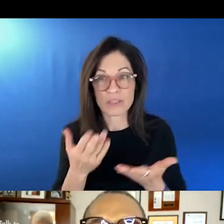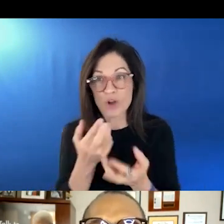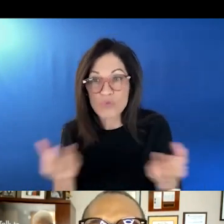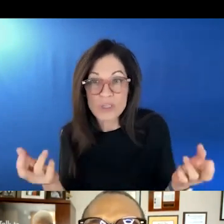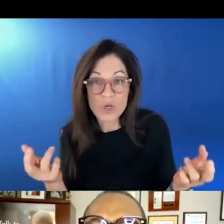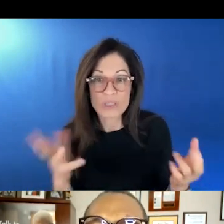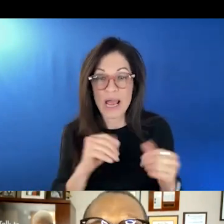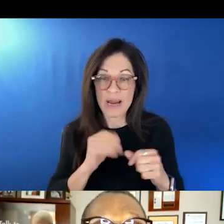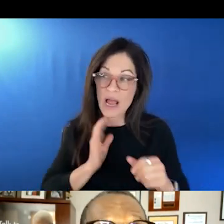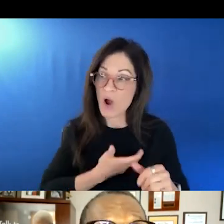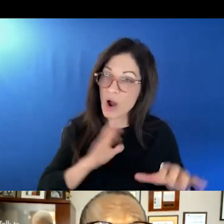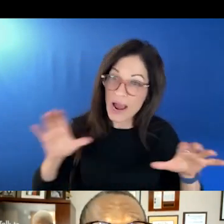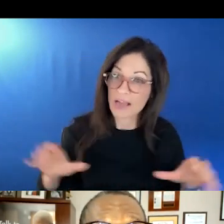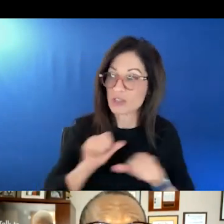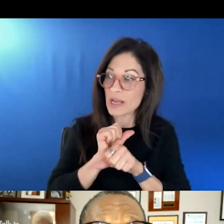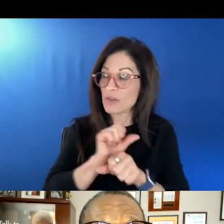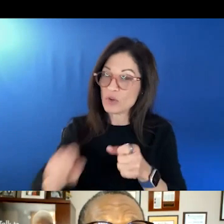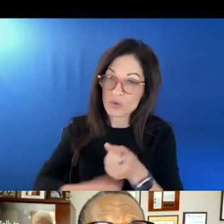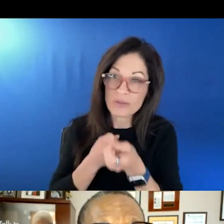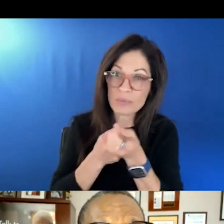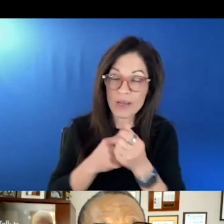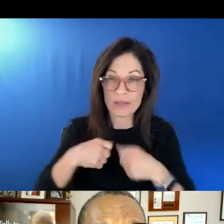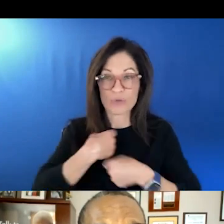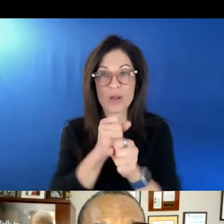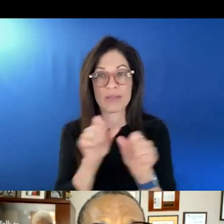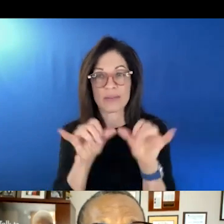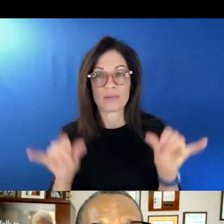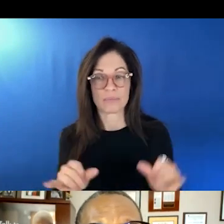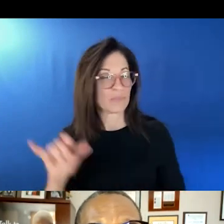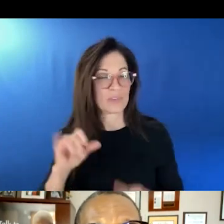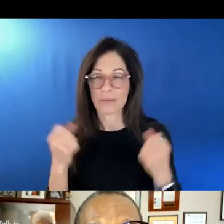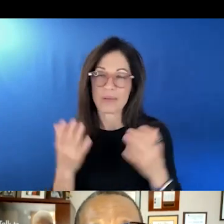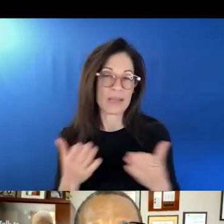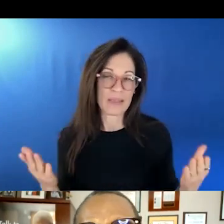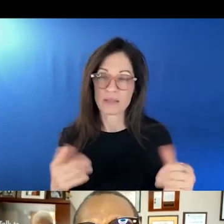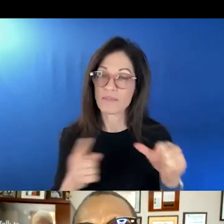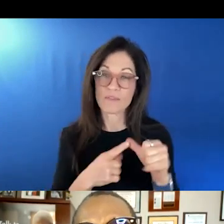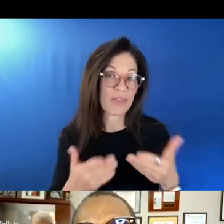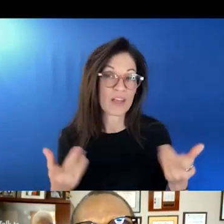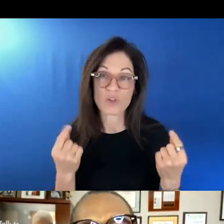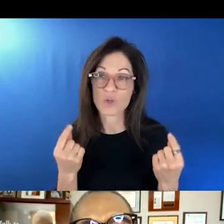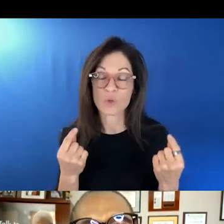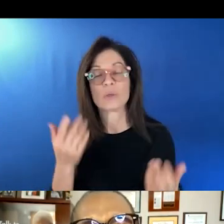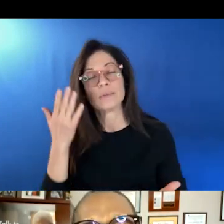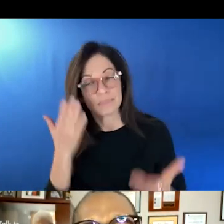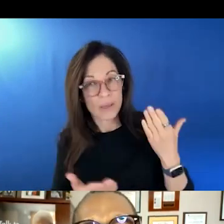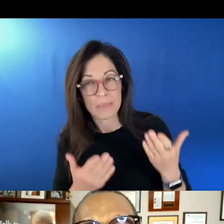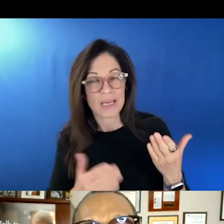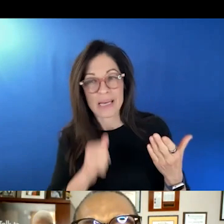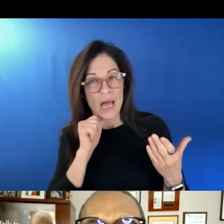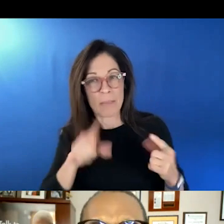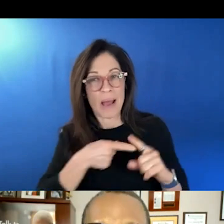collective action behind creating that system. As with many things, the first step is perhaps not in the